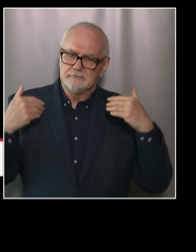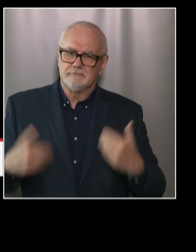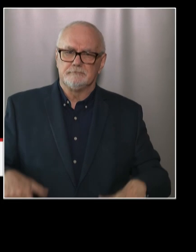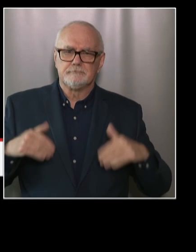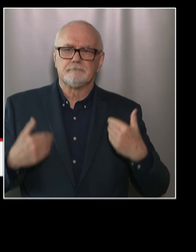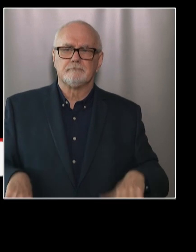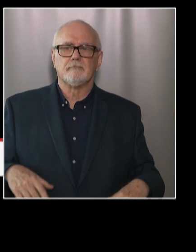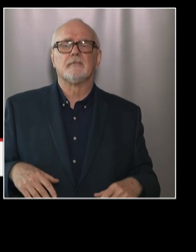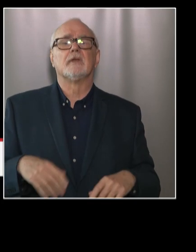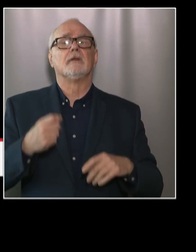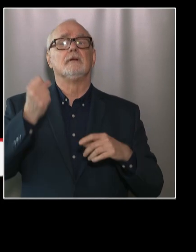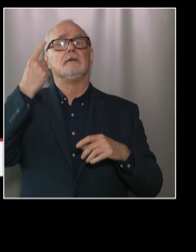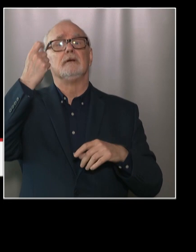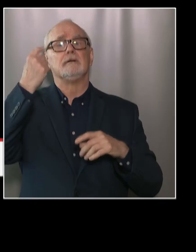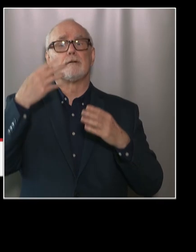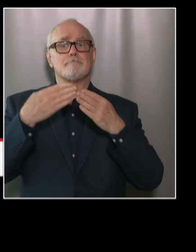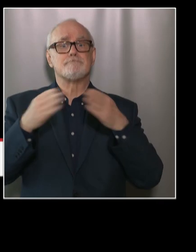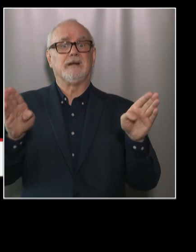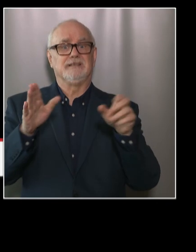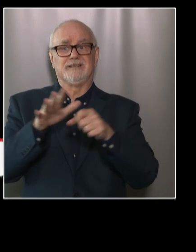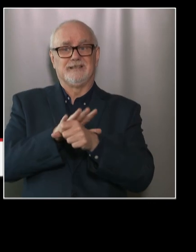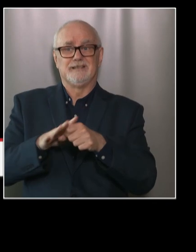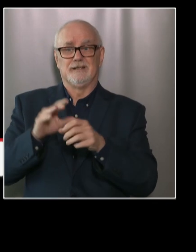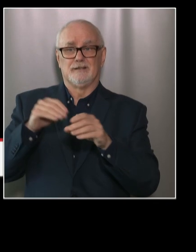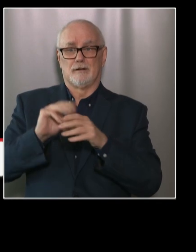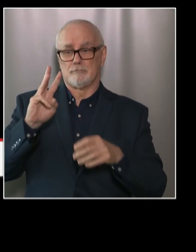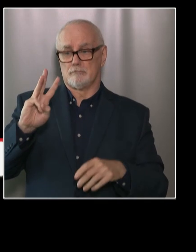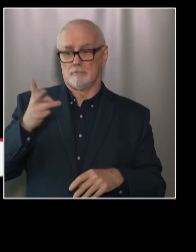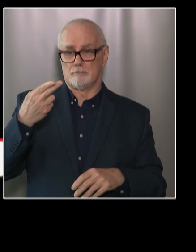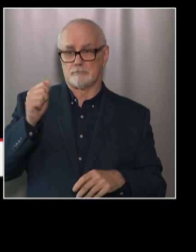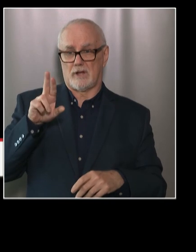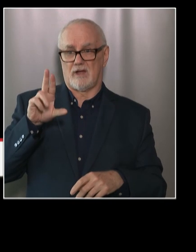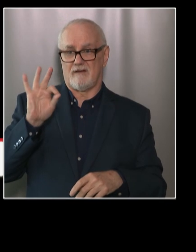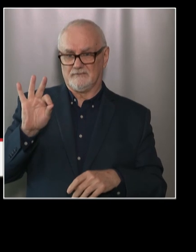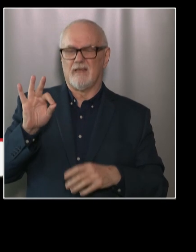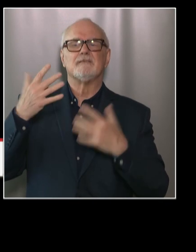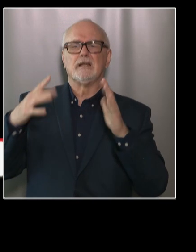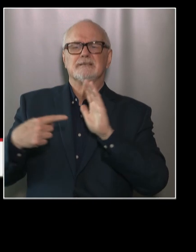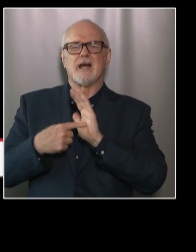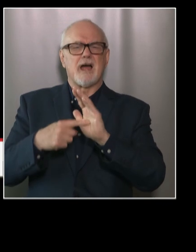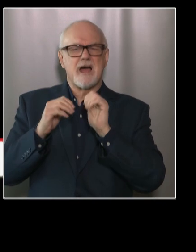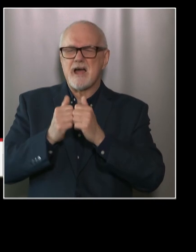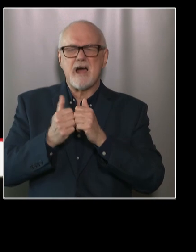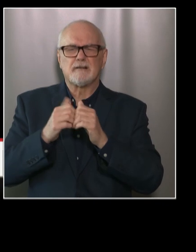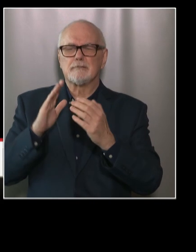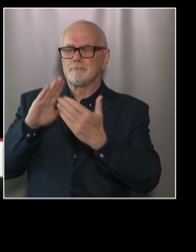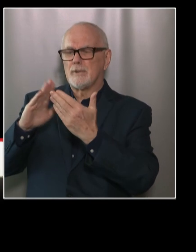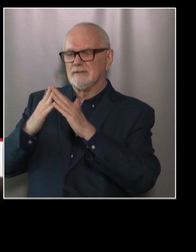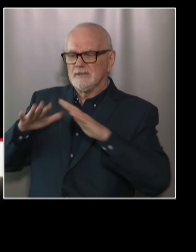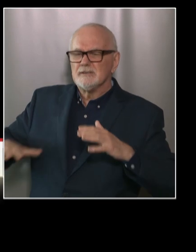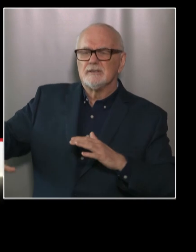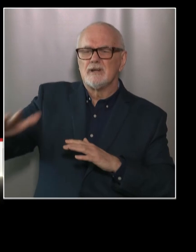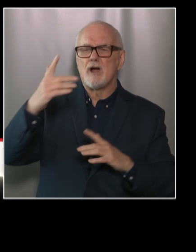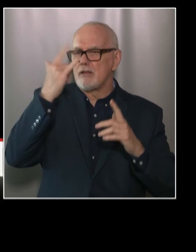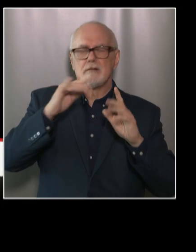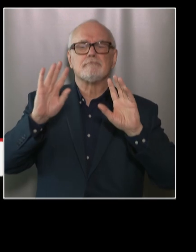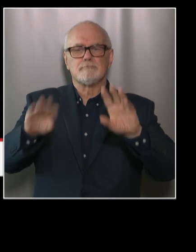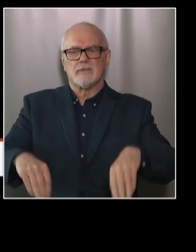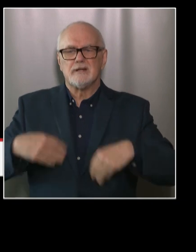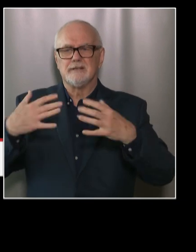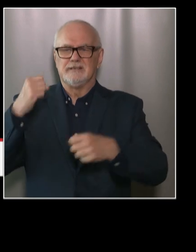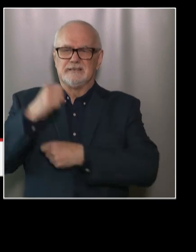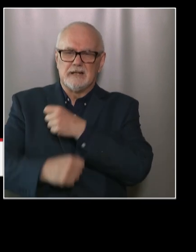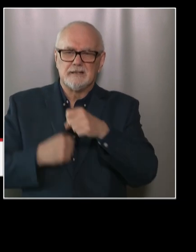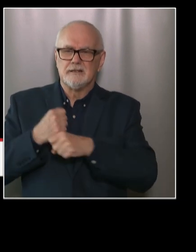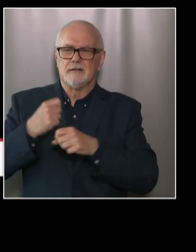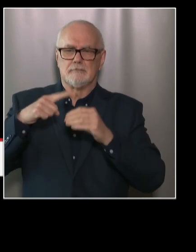has also set the bar for how new communities can be developed and programmed to provide visitors and residents with year-round programming.